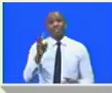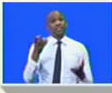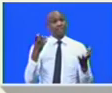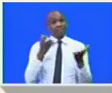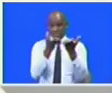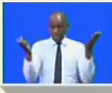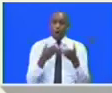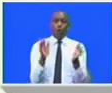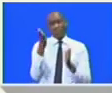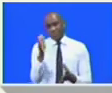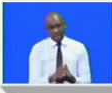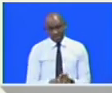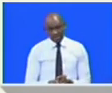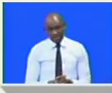sea